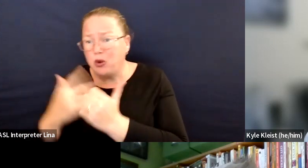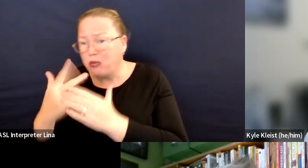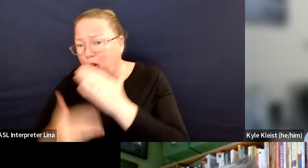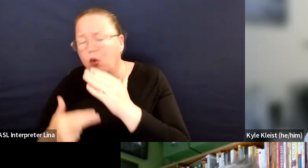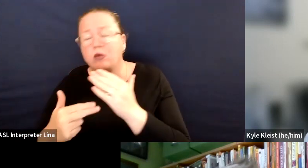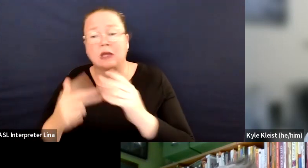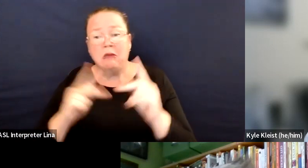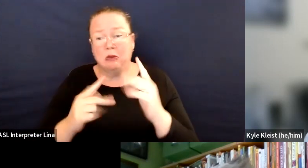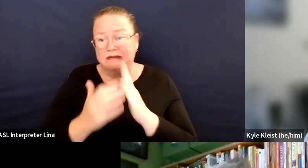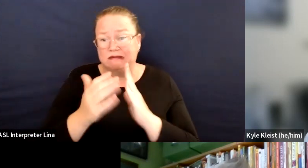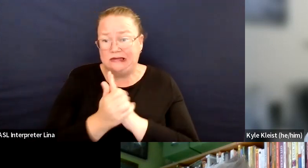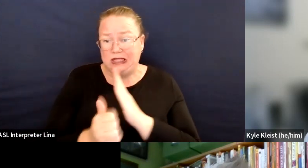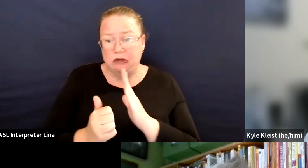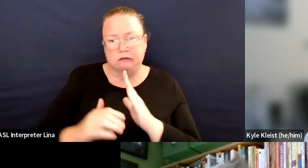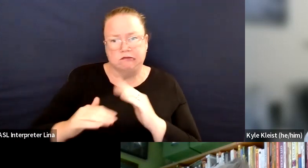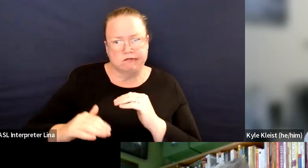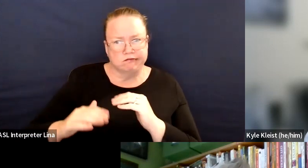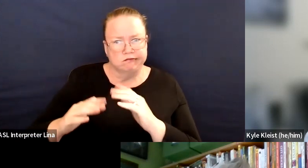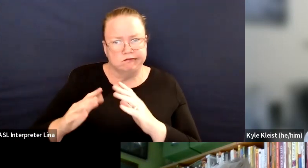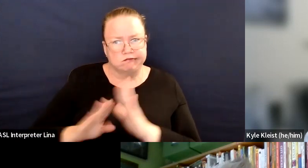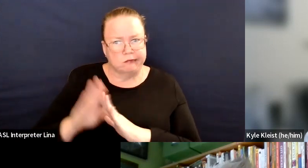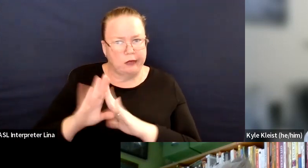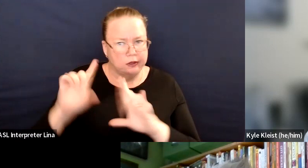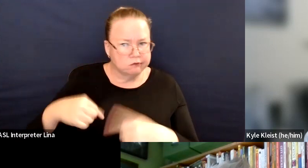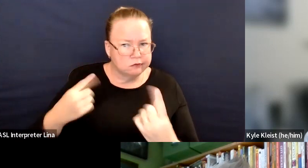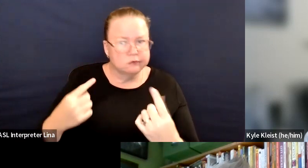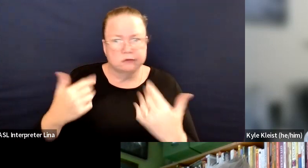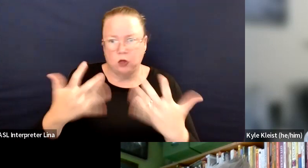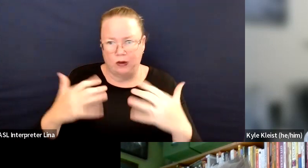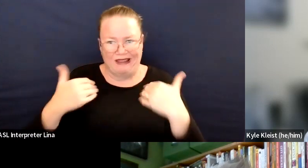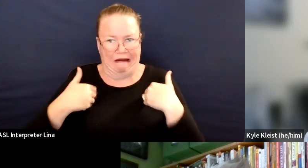have already had developed and are bringing with them?